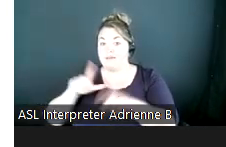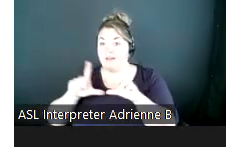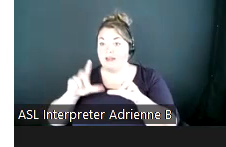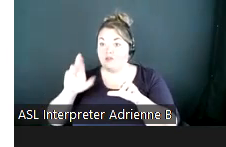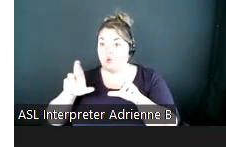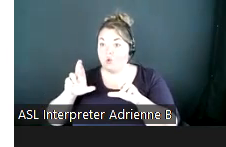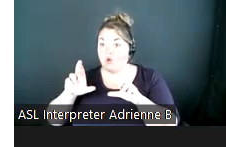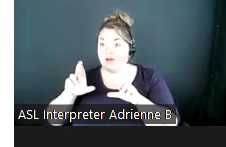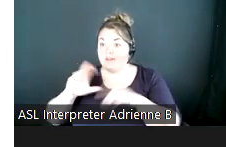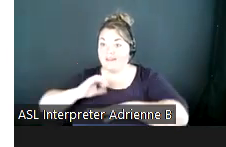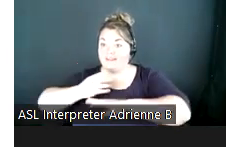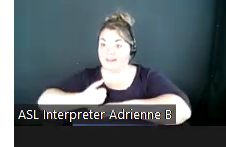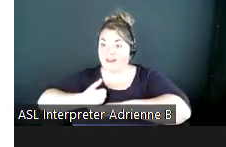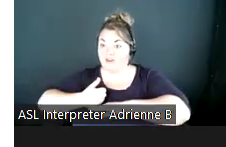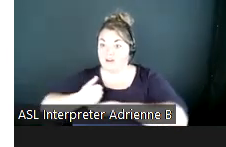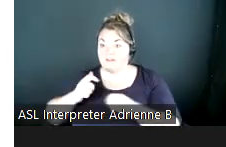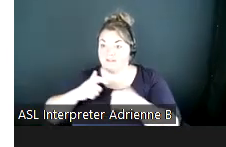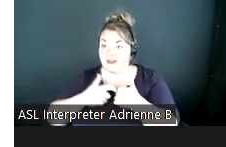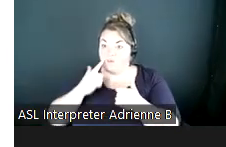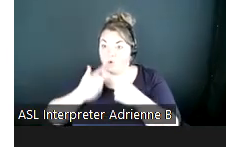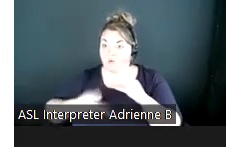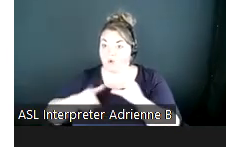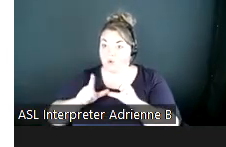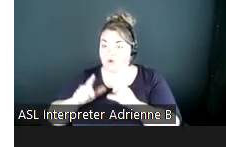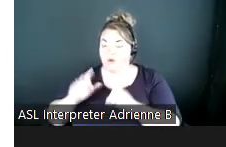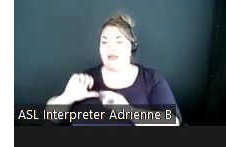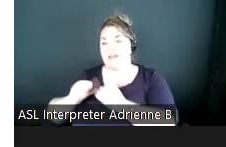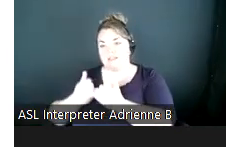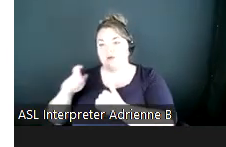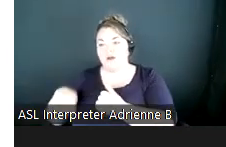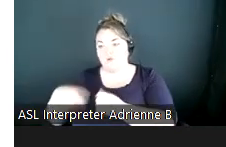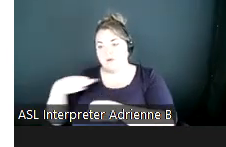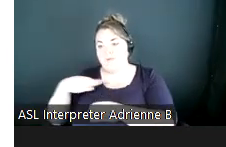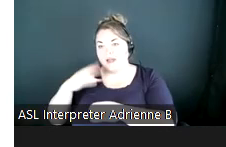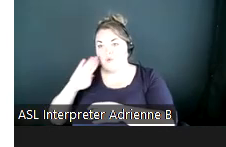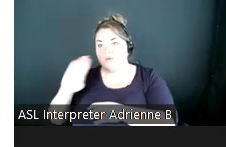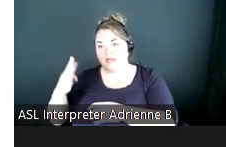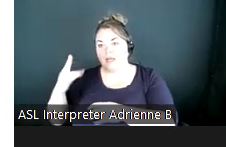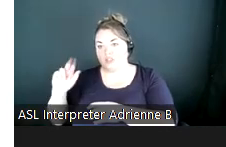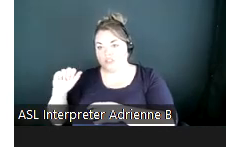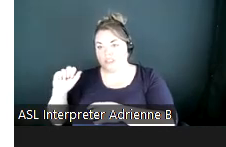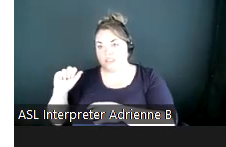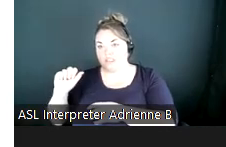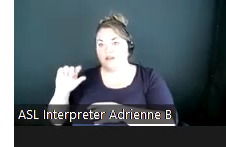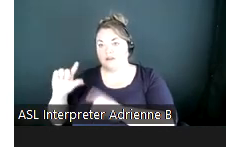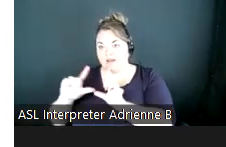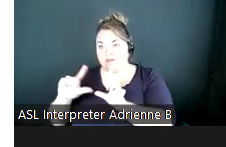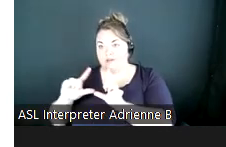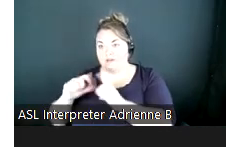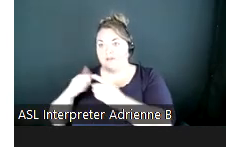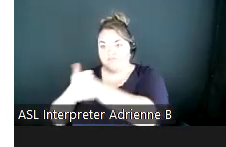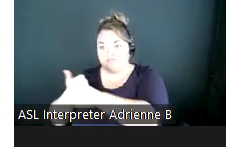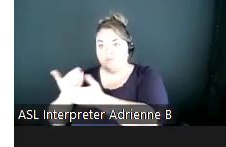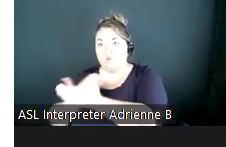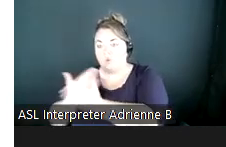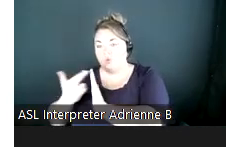for renewal, the agency will be applying for their BHE license and then subject to these new